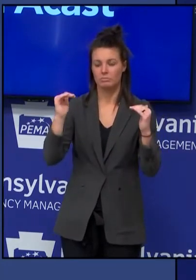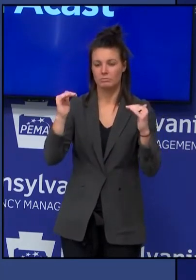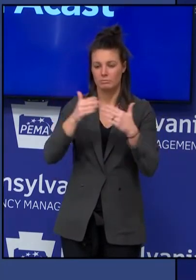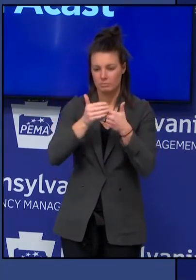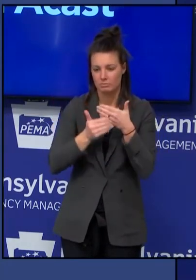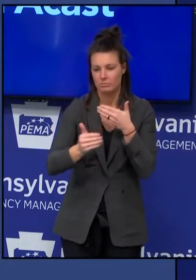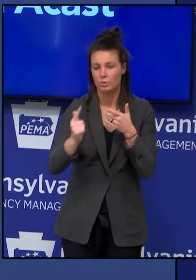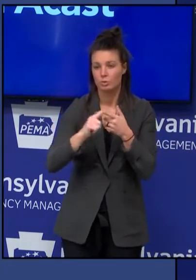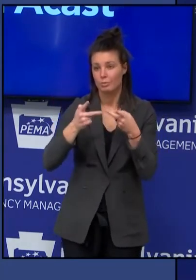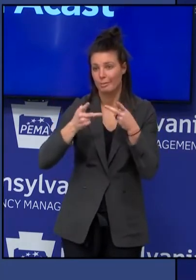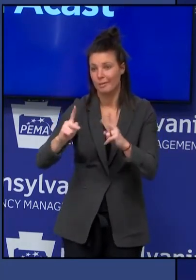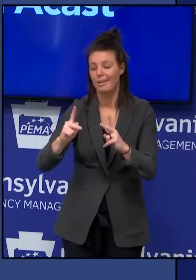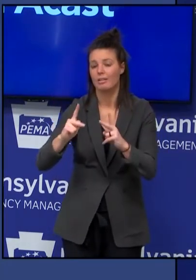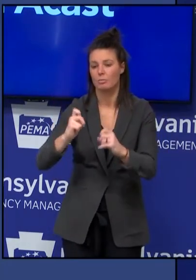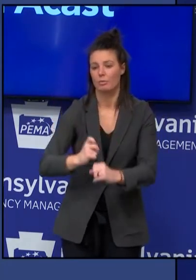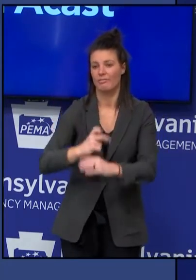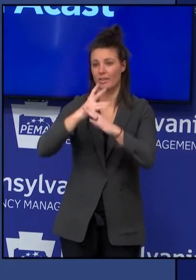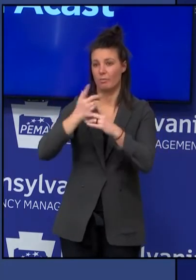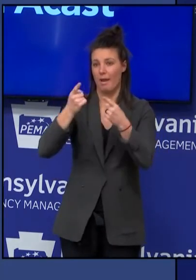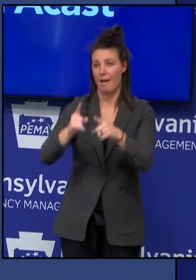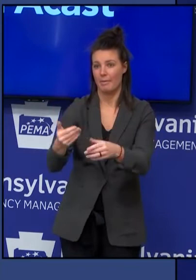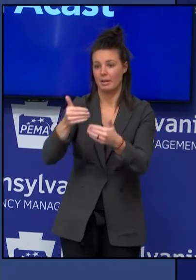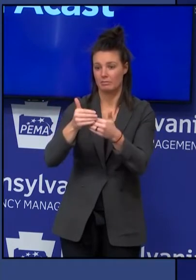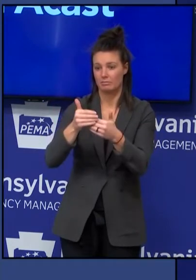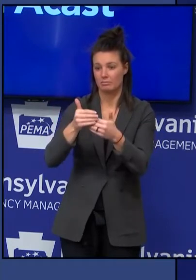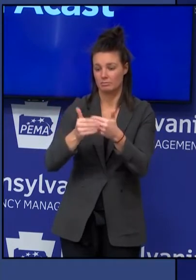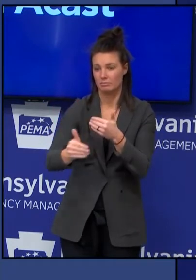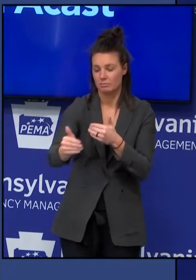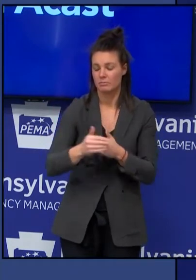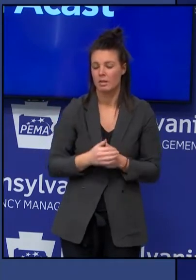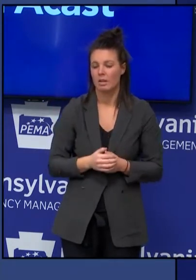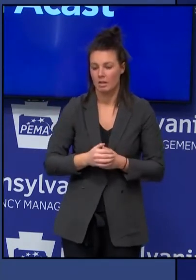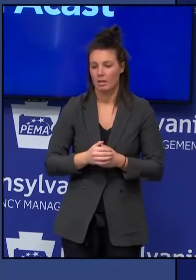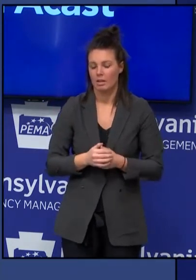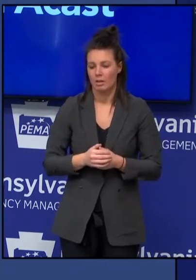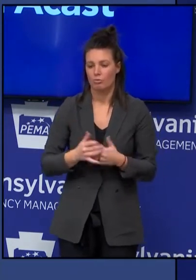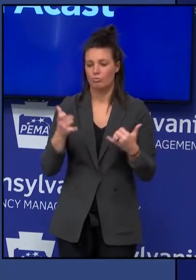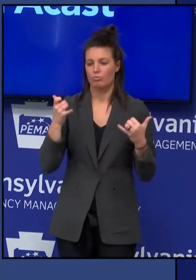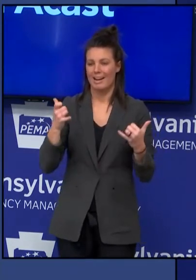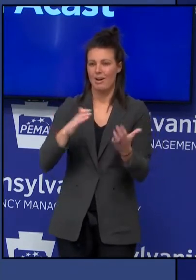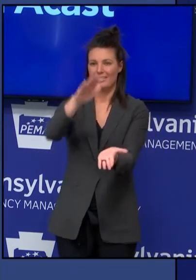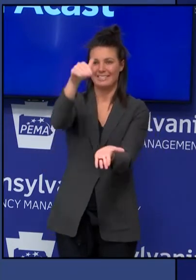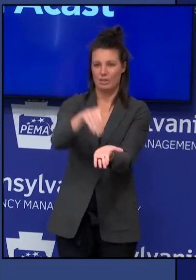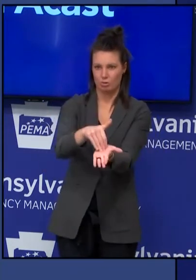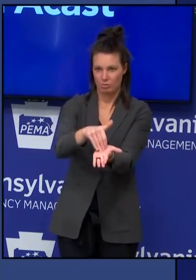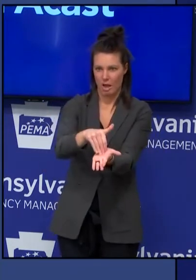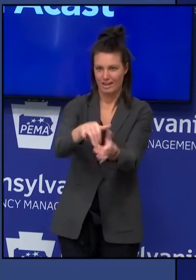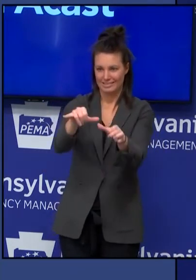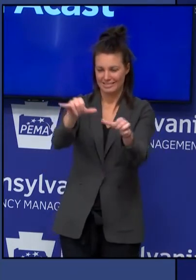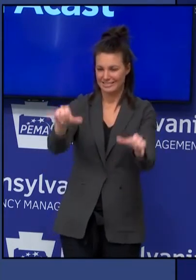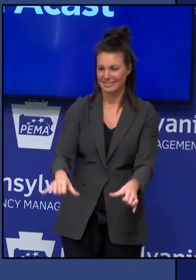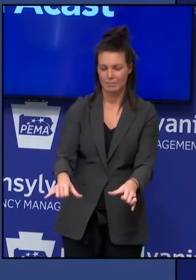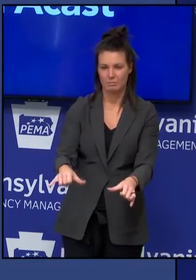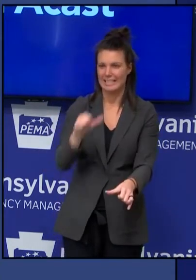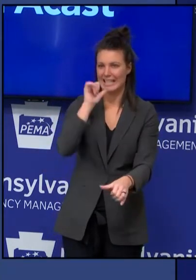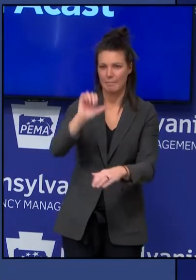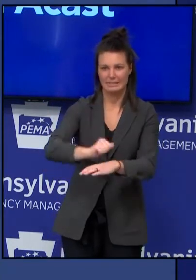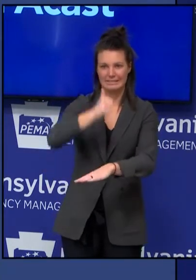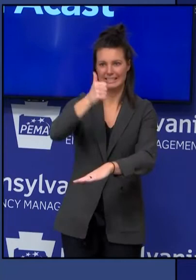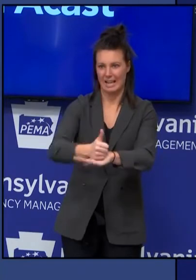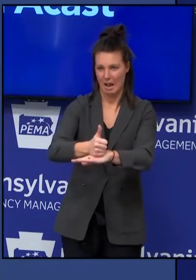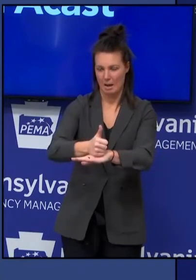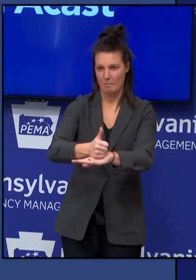to allow us to prevent this from moving forward. At this stage, a centralized registry has not been identified as something